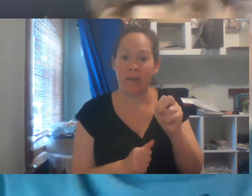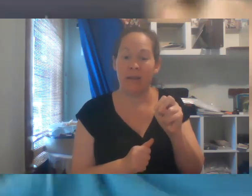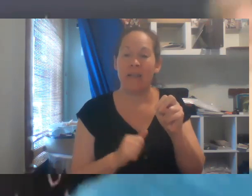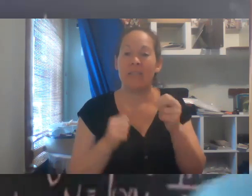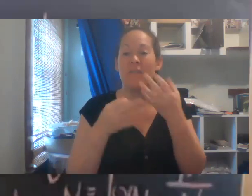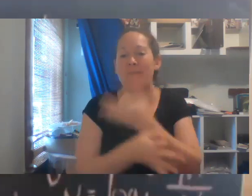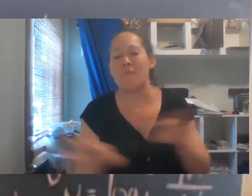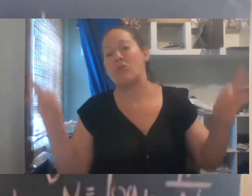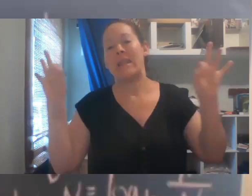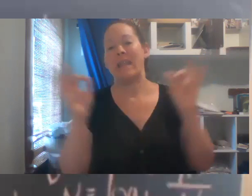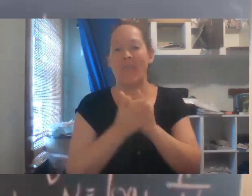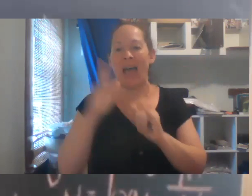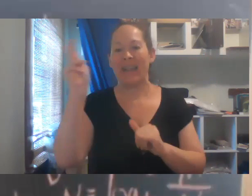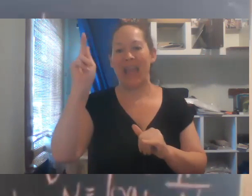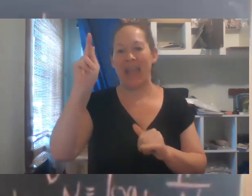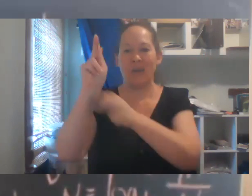free! Yay.